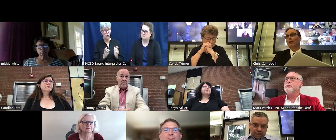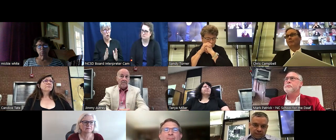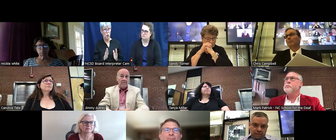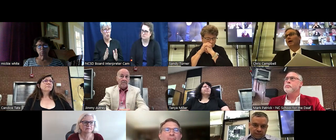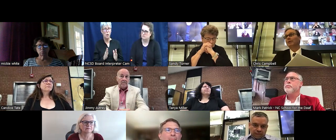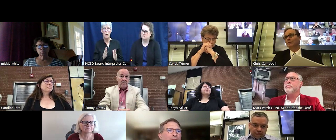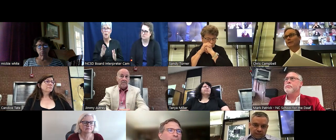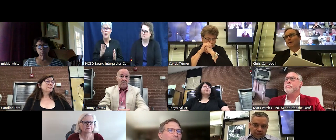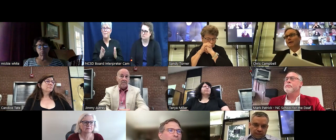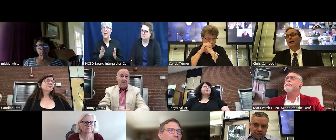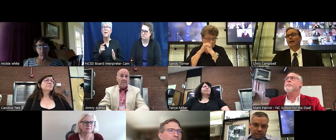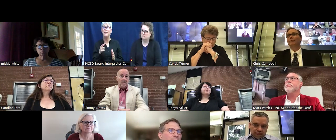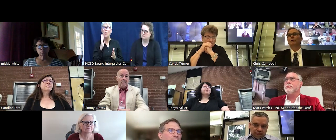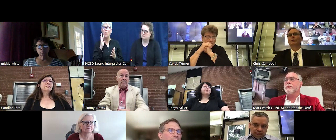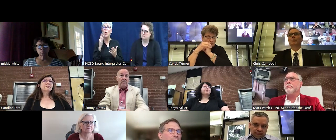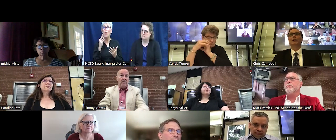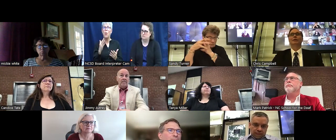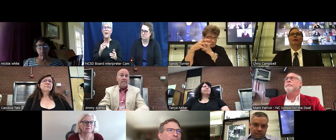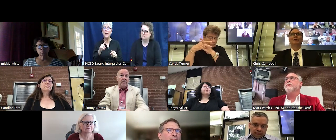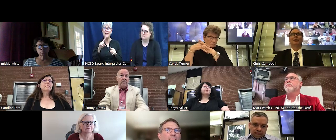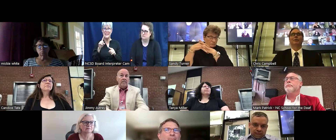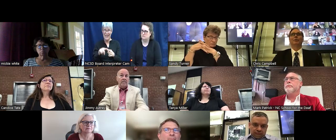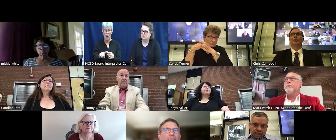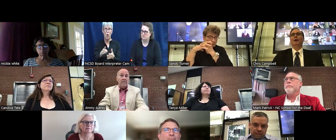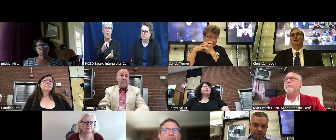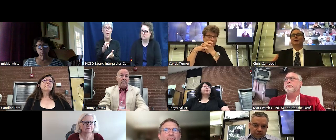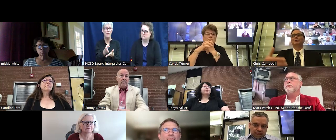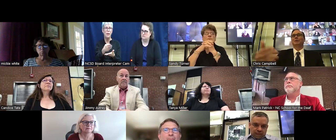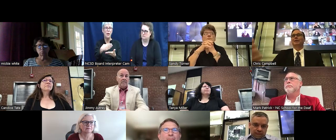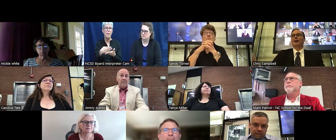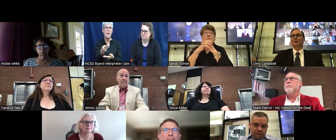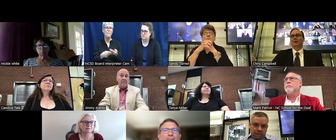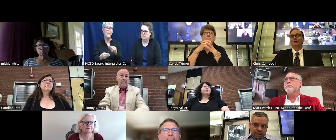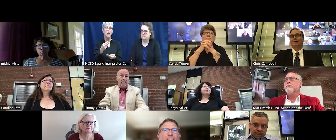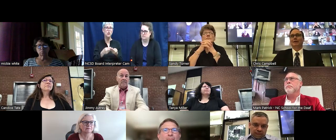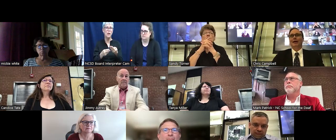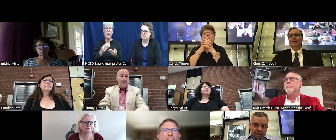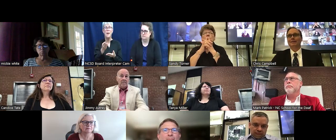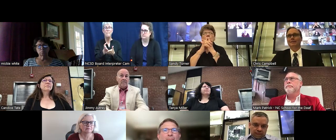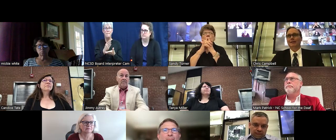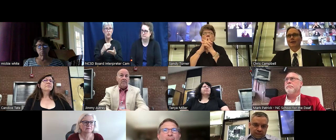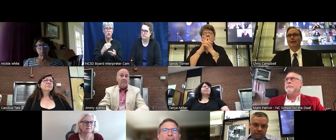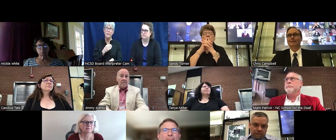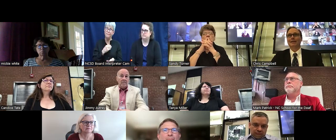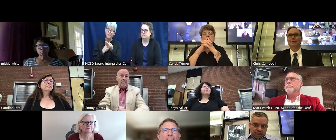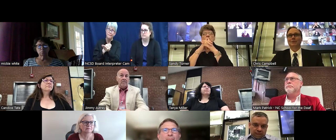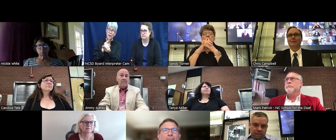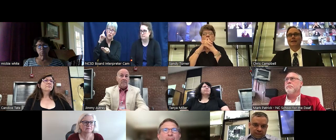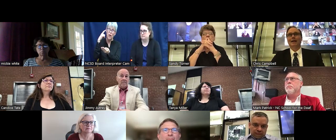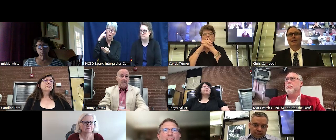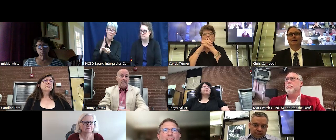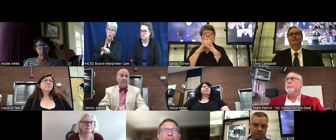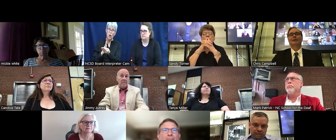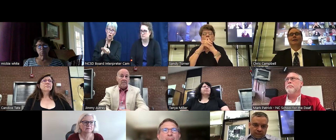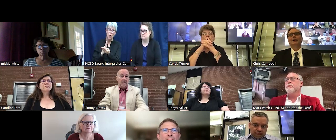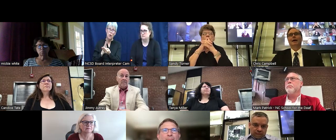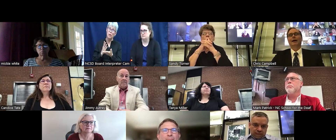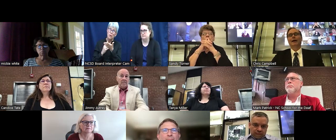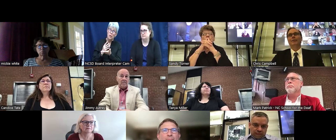part of the budget. And of course, the budget, everyone in the room knows, goes to the governor and can sit on his desk for 10